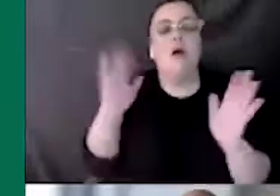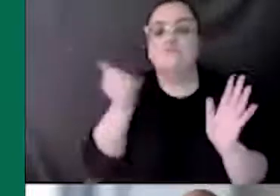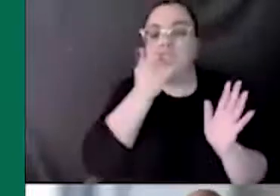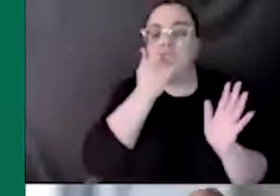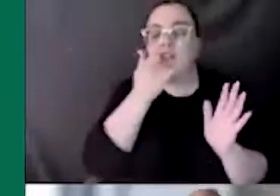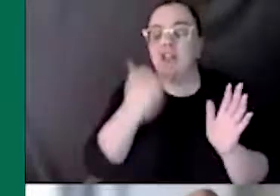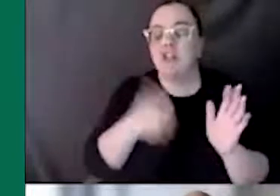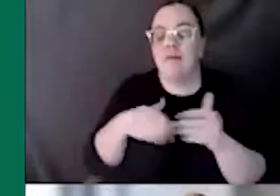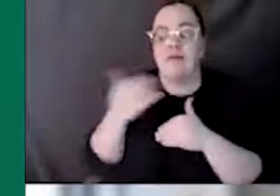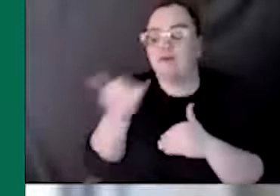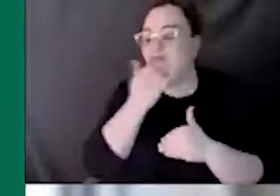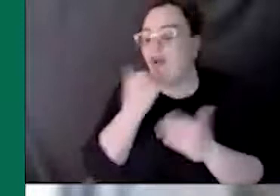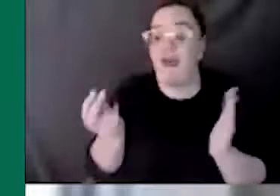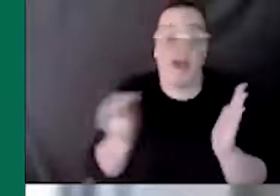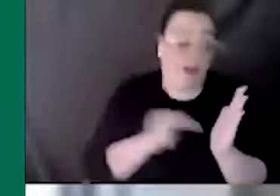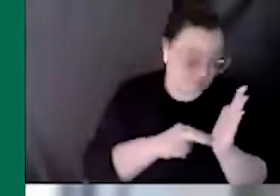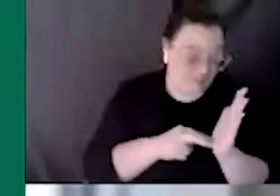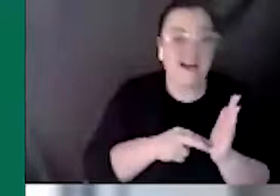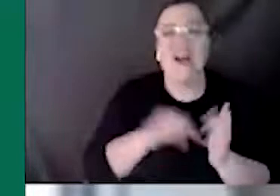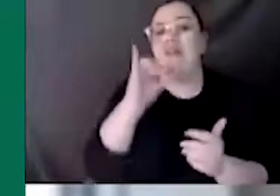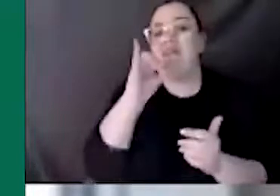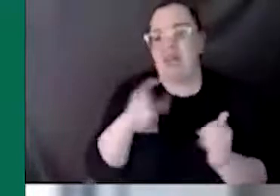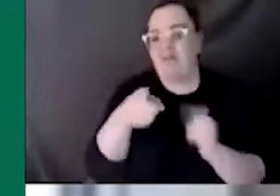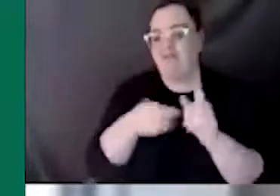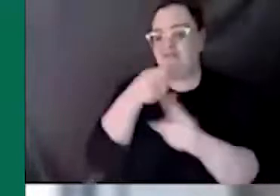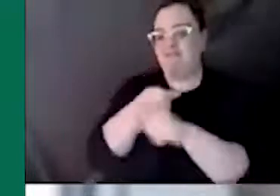one. That was at 6:30 p.m. Pretty widely